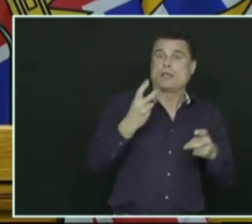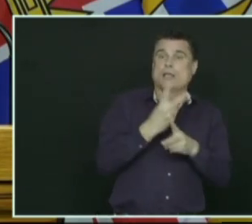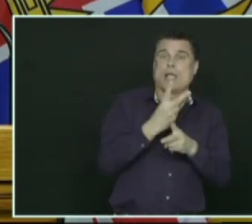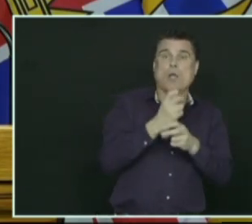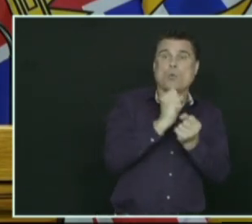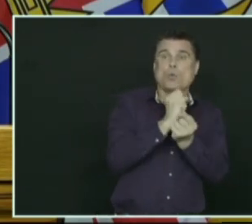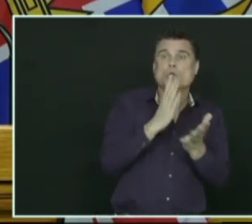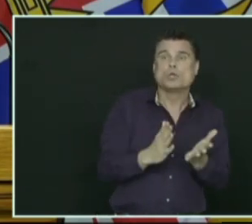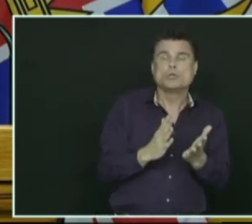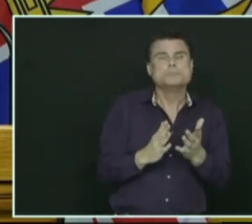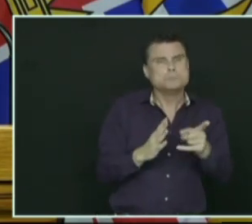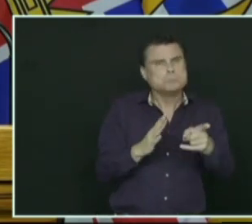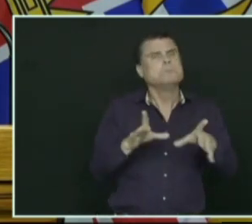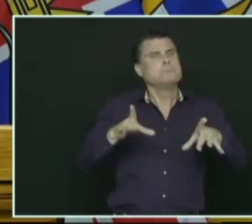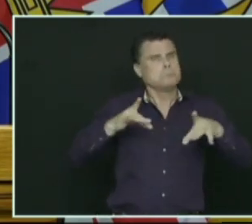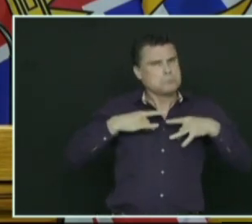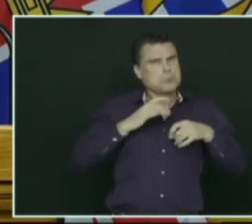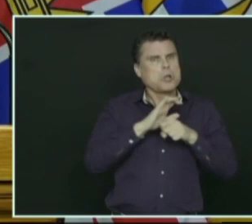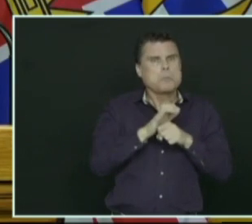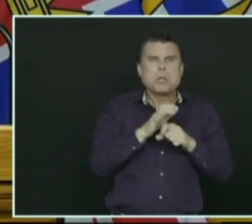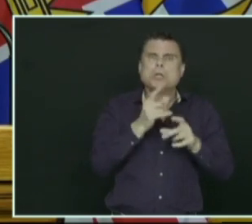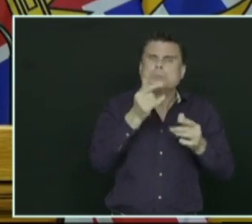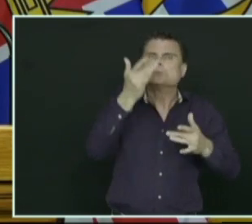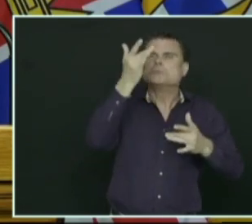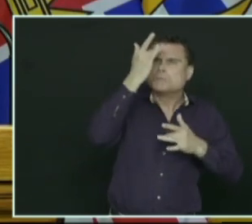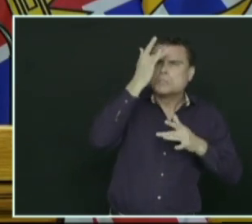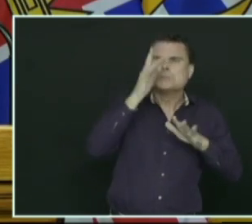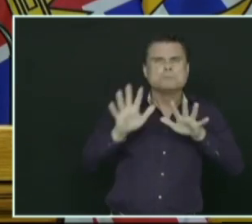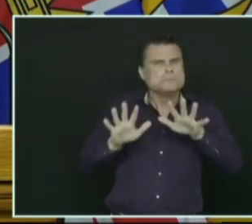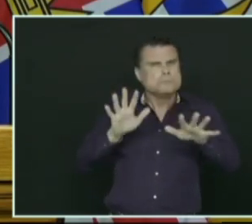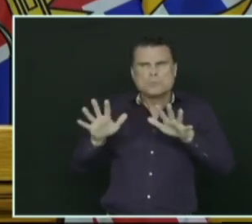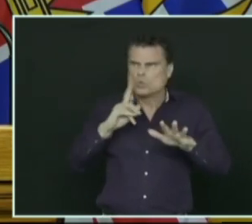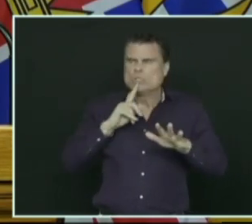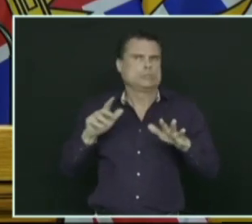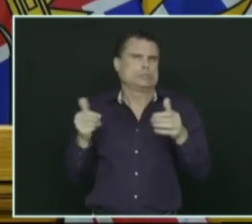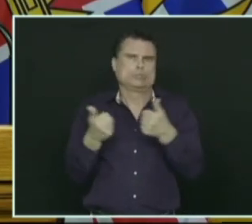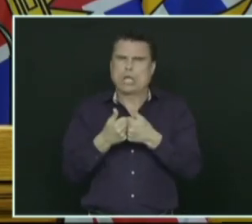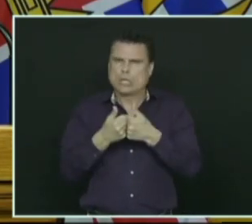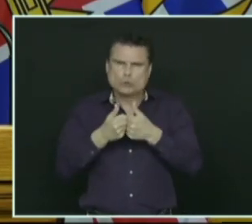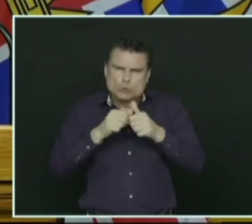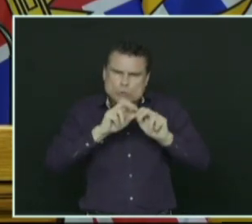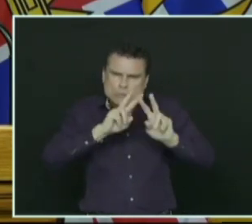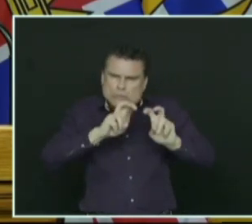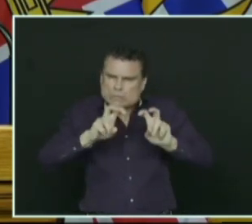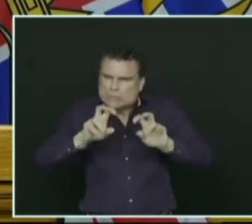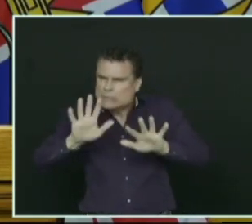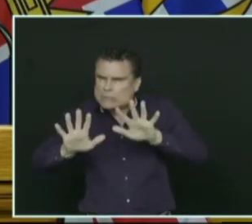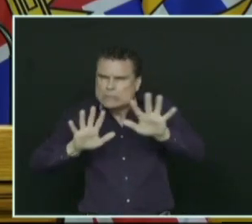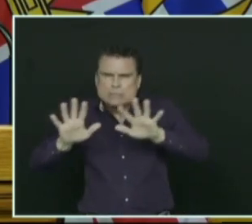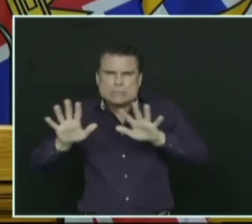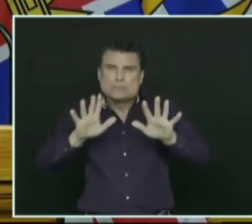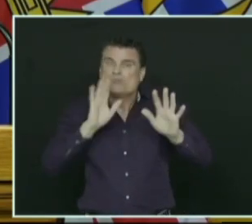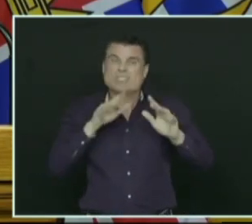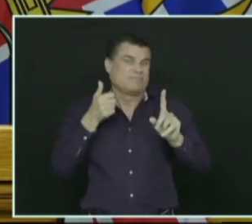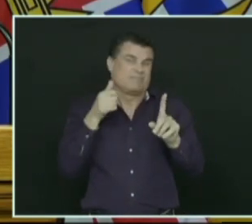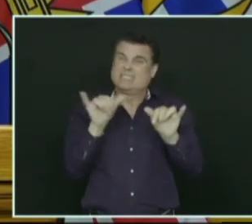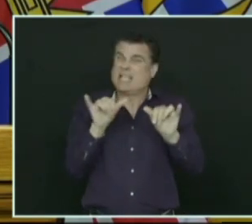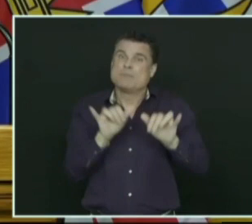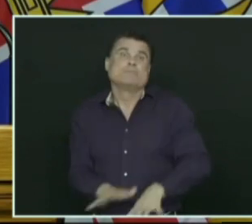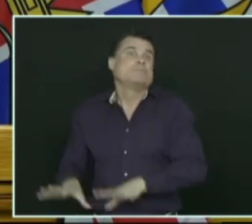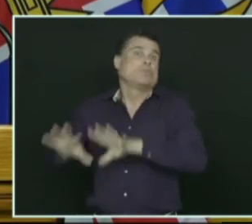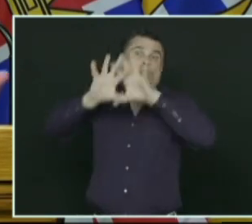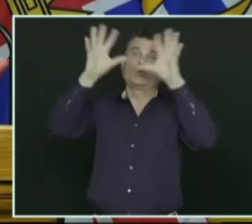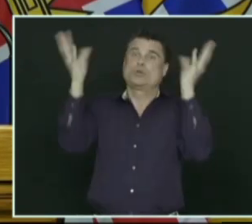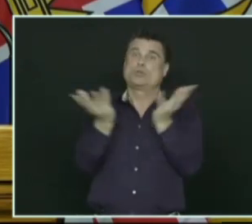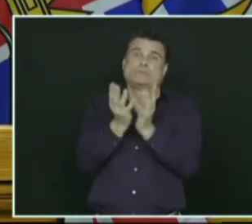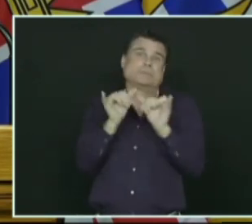many of those settings. We are in a much better place now. We are in a much better place with not having healthcare workers